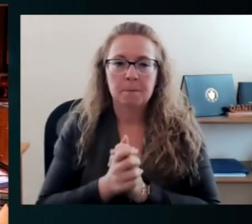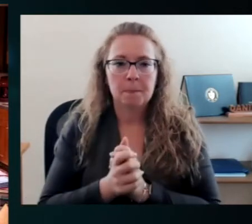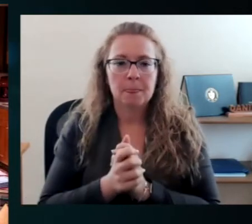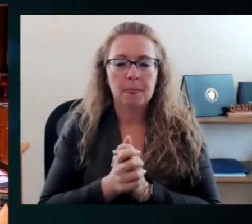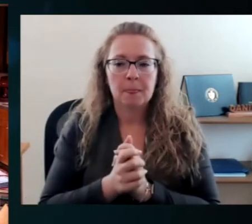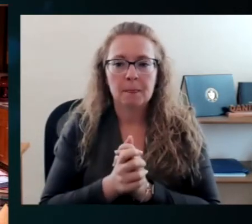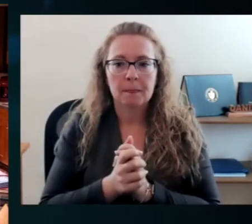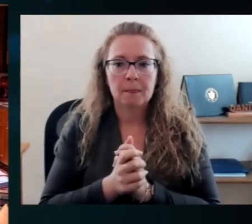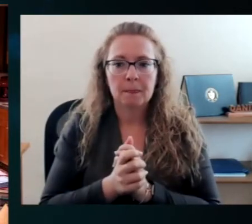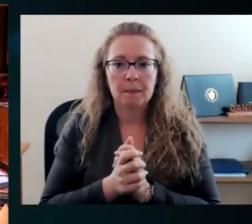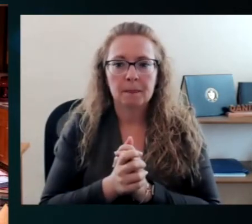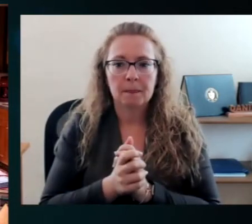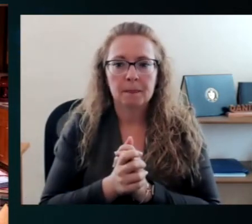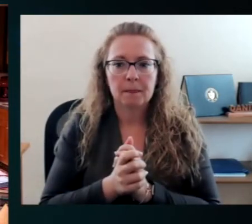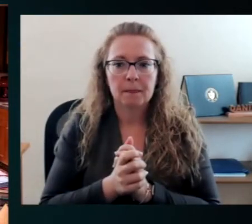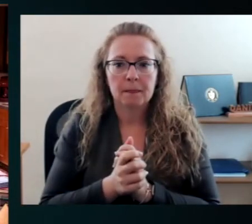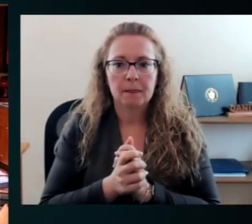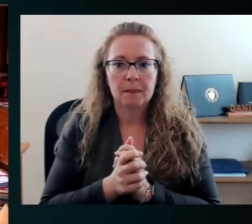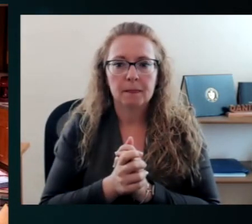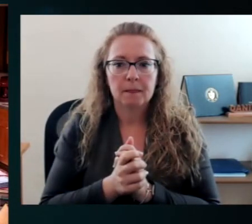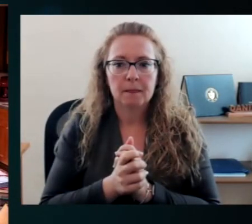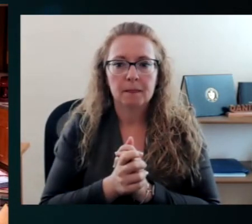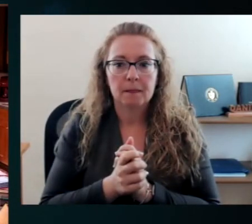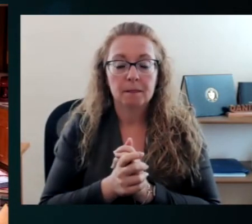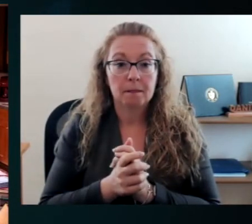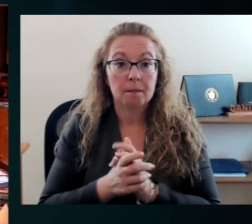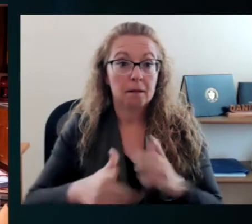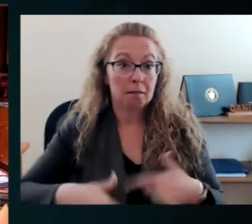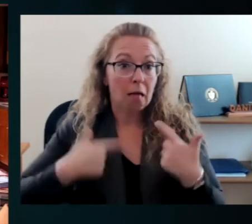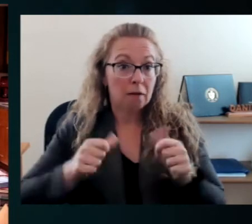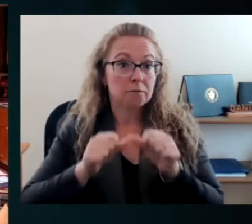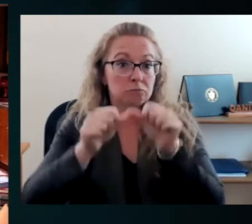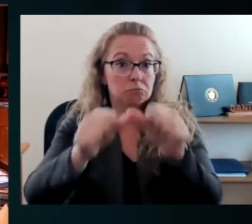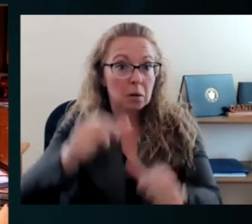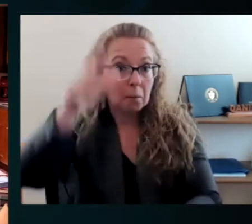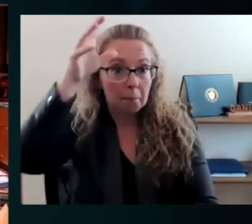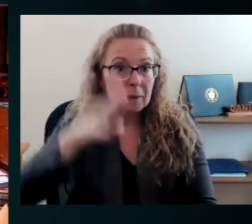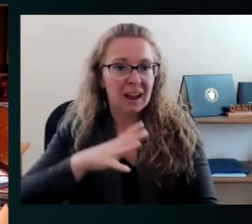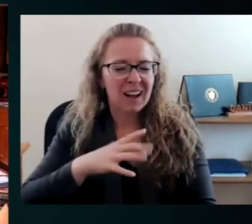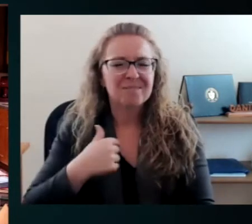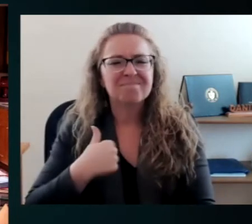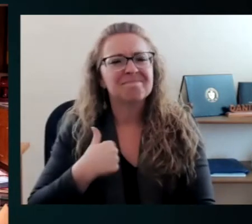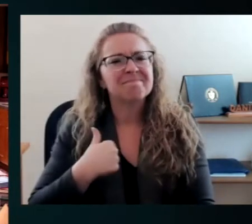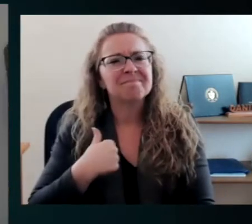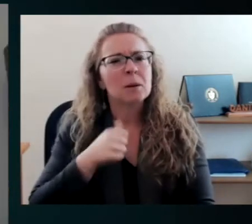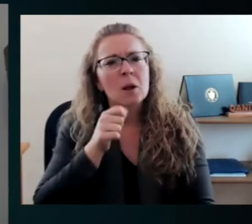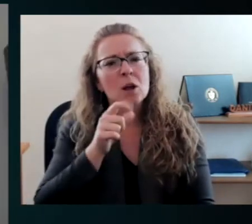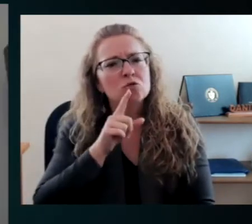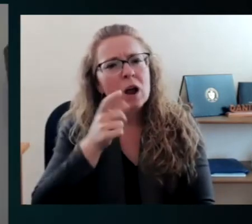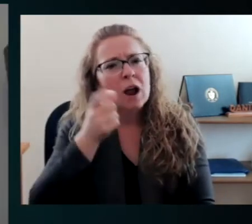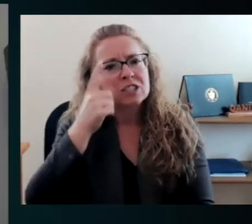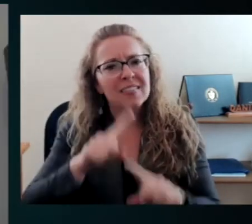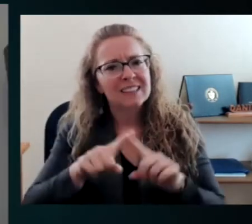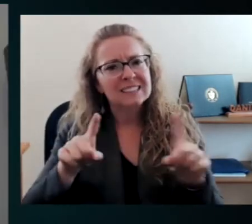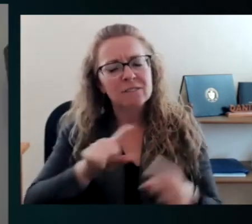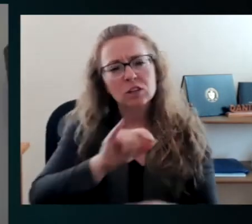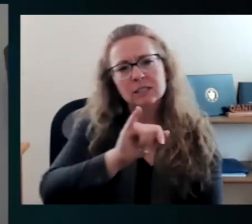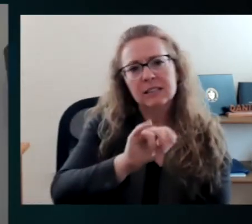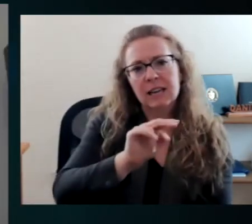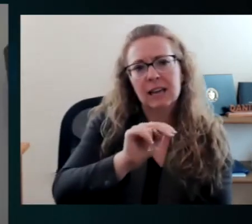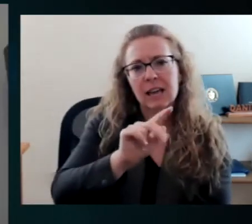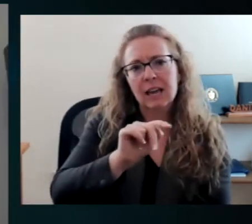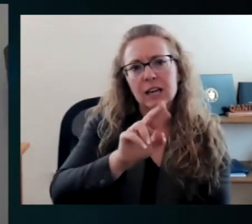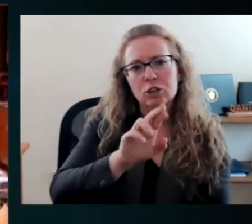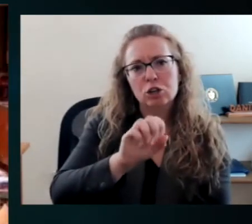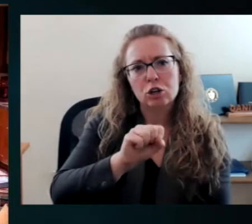a lifelong male, I'm not sure I really understand the difference between intersex and non-binary.